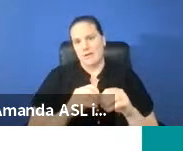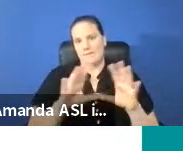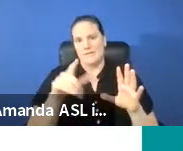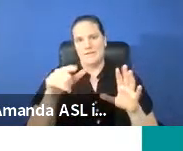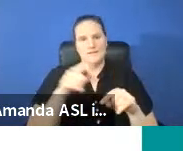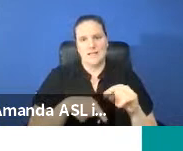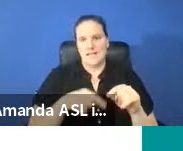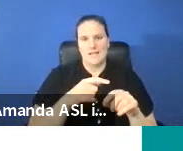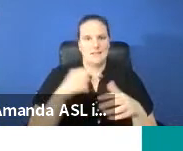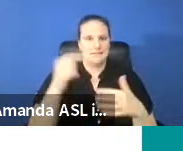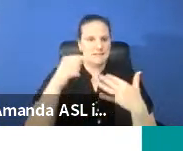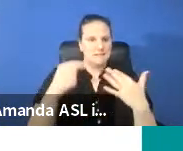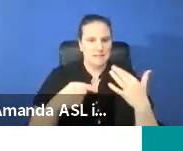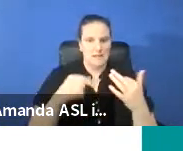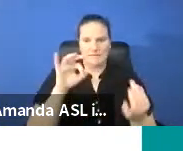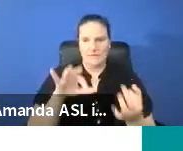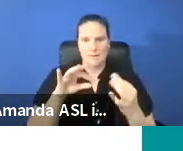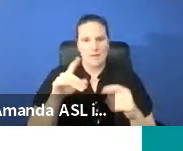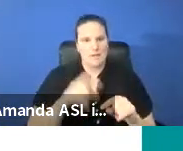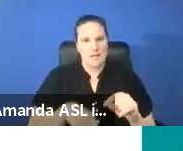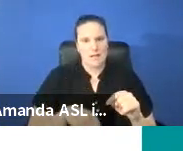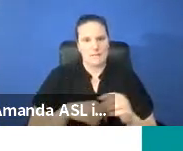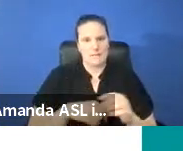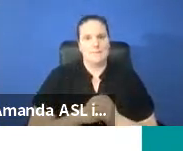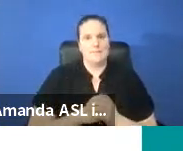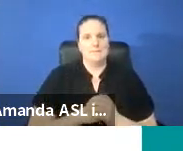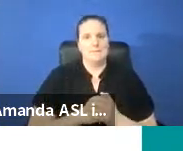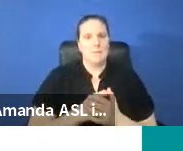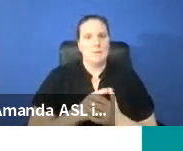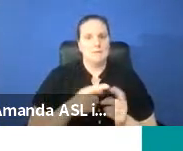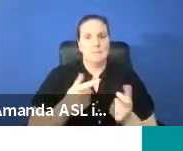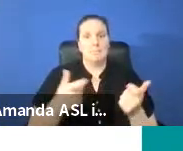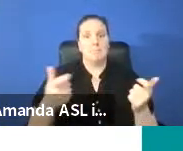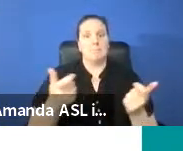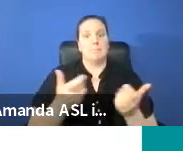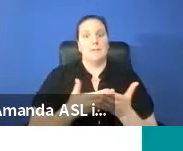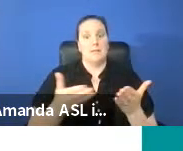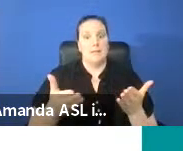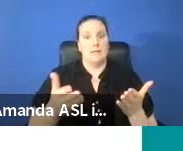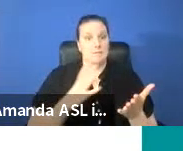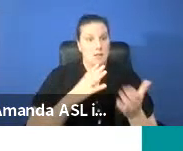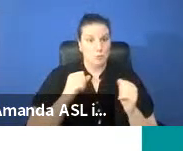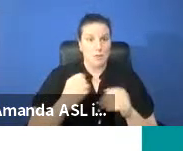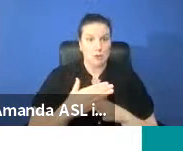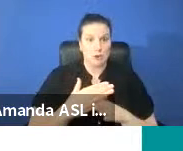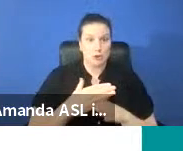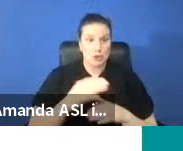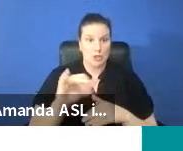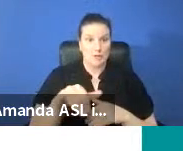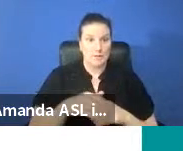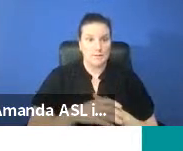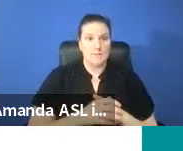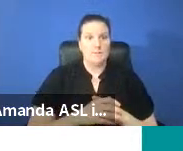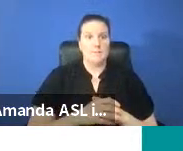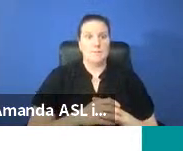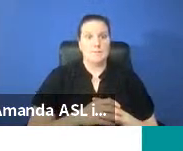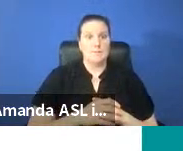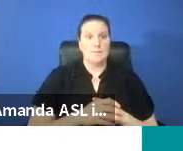detailed feedback, but if there's some big things, definitely feel welcome to share those.